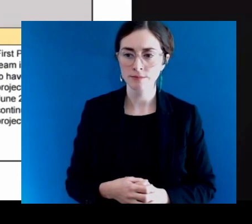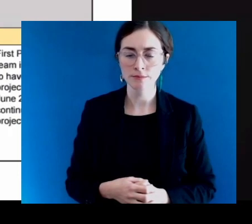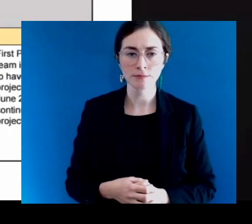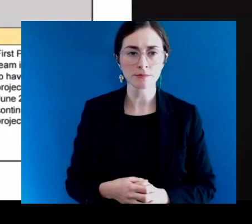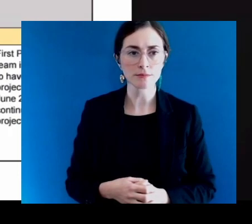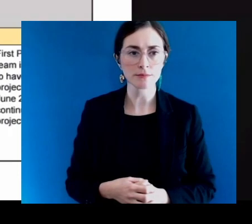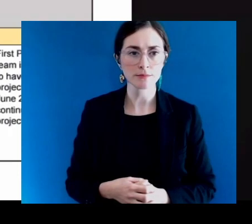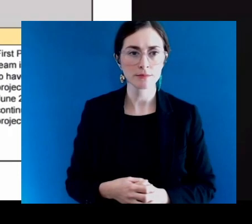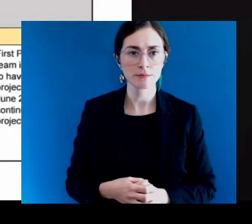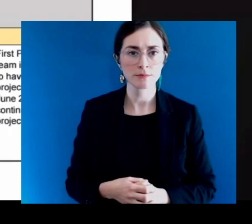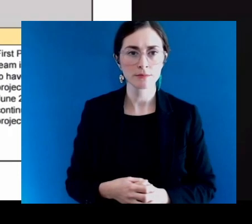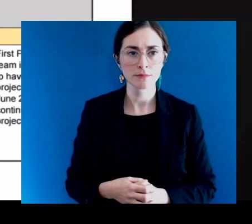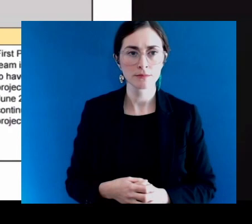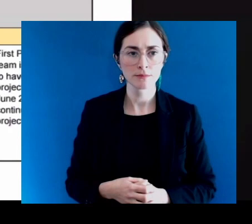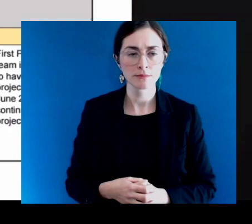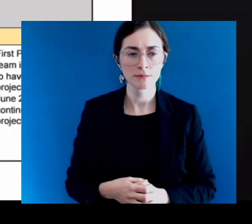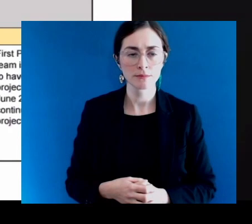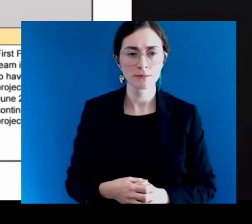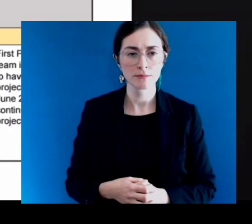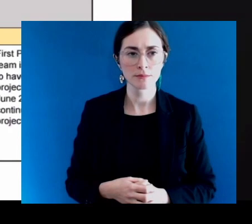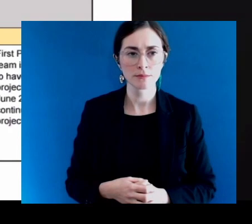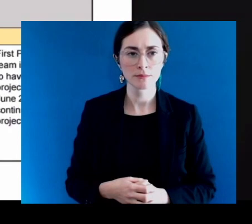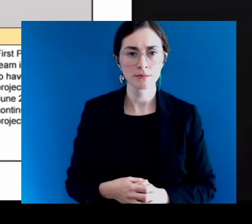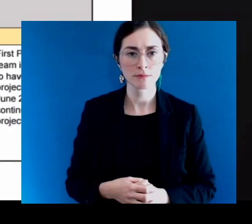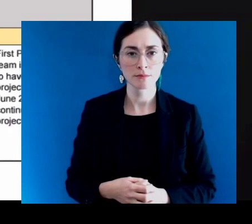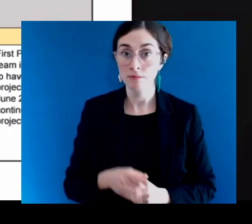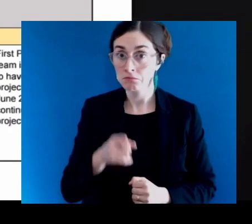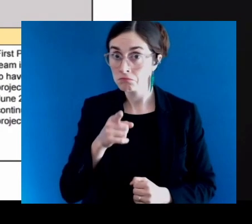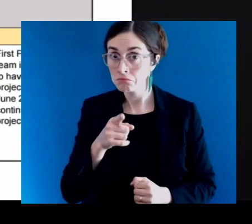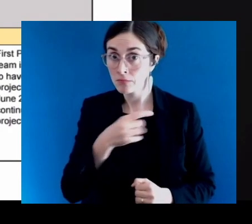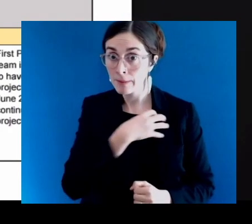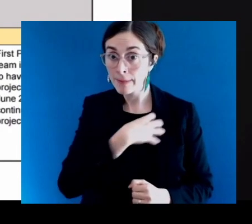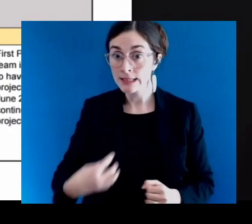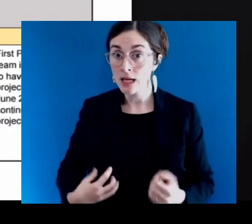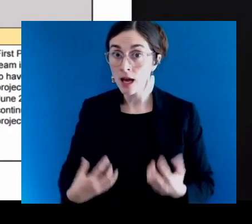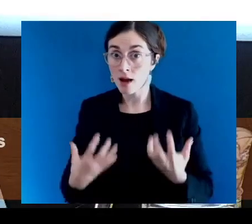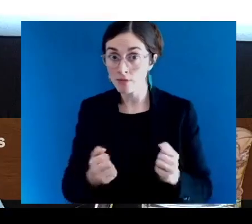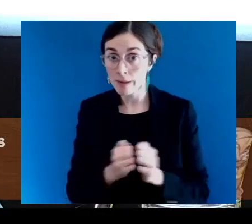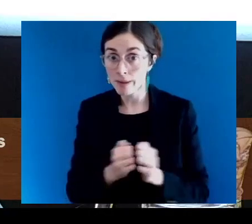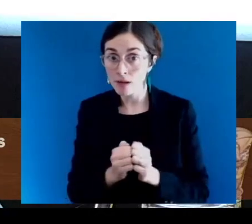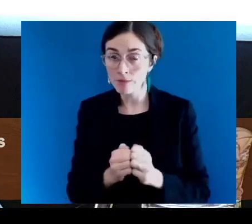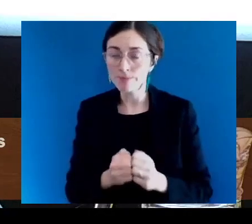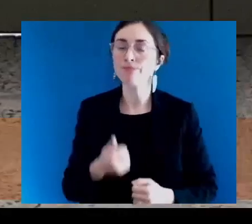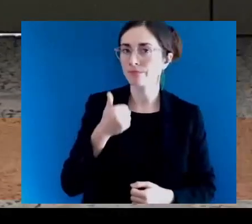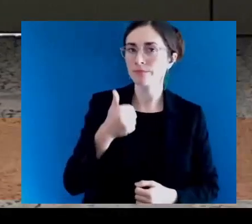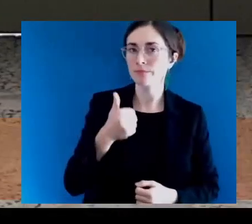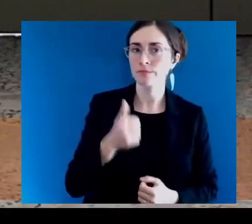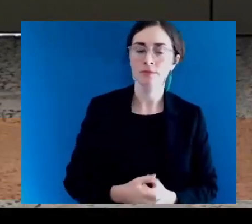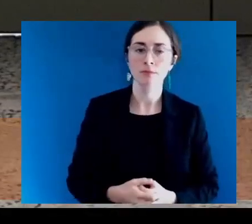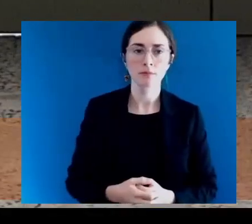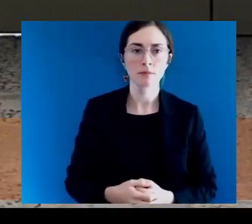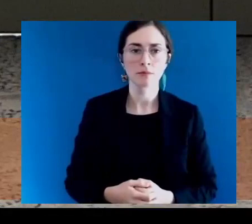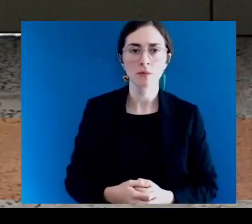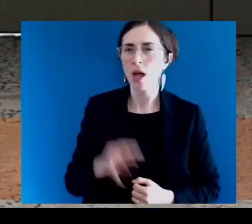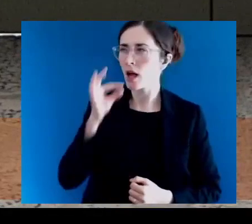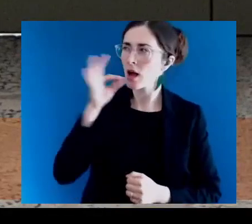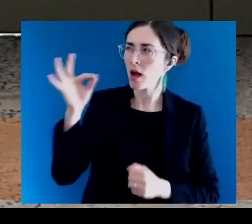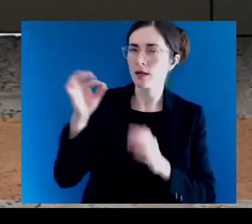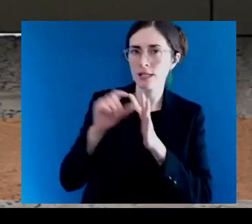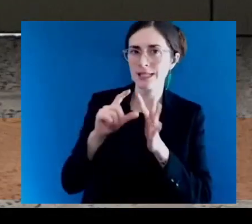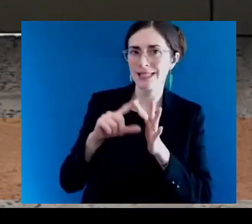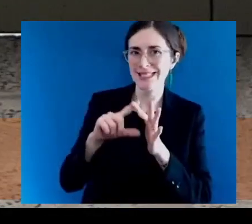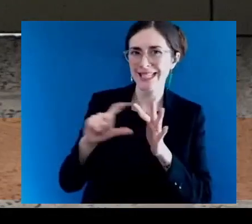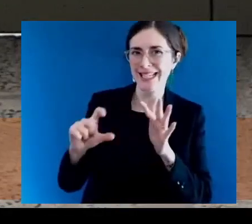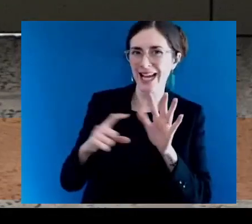the department was asked, sorry, I'll wait till you've got that, Minister. I've got that, thank you. The department was asked to identify all current and